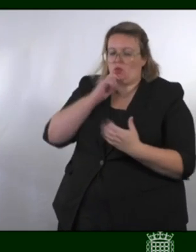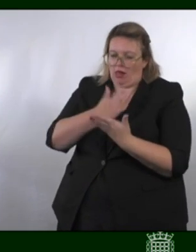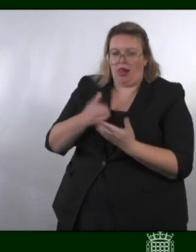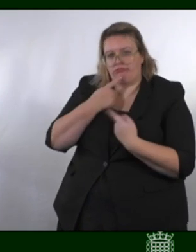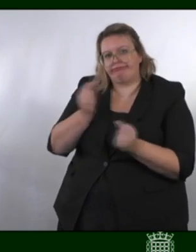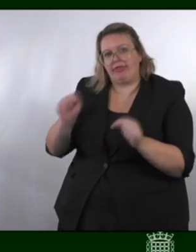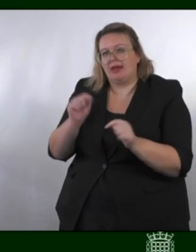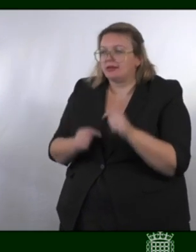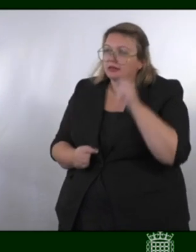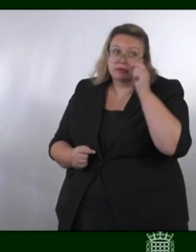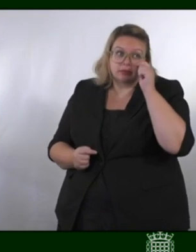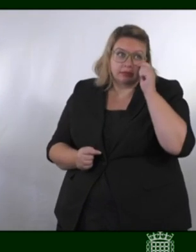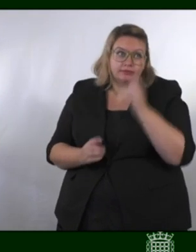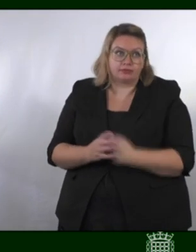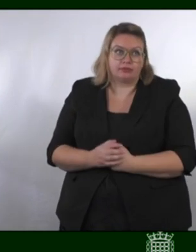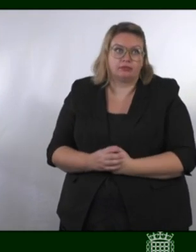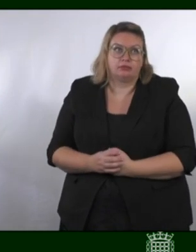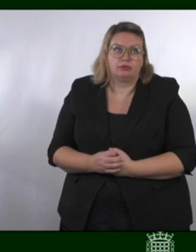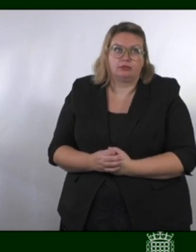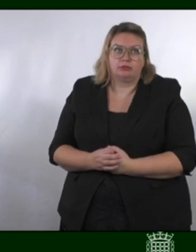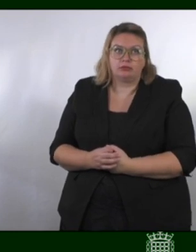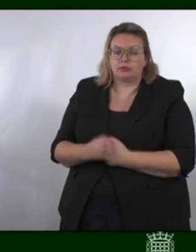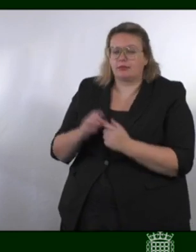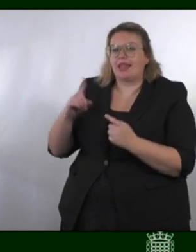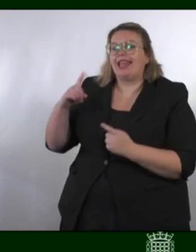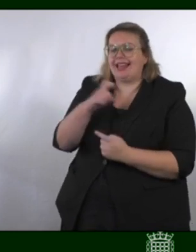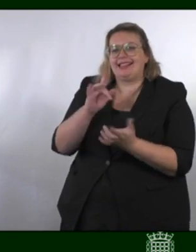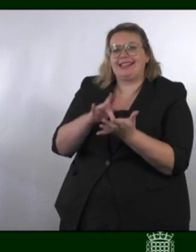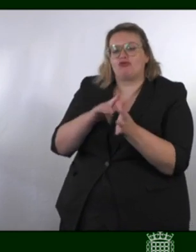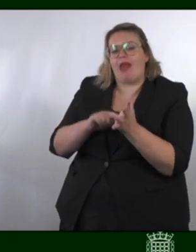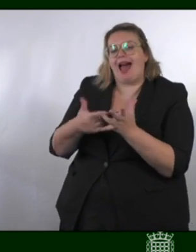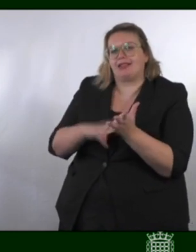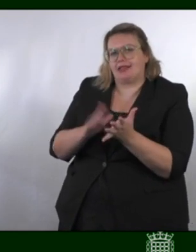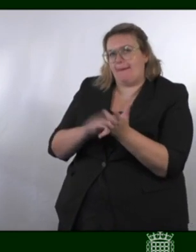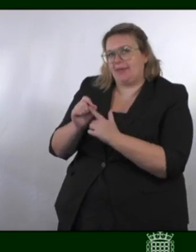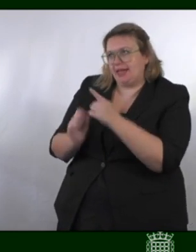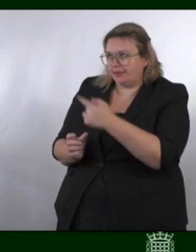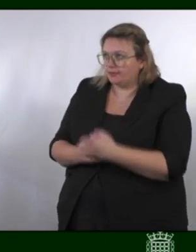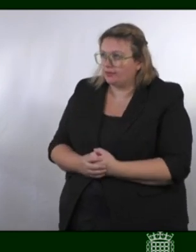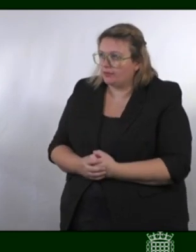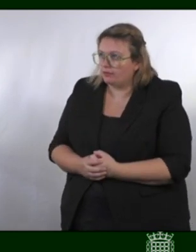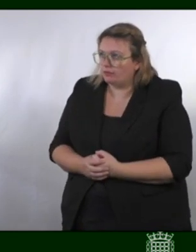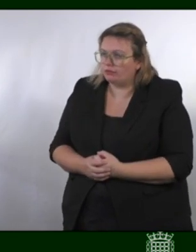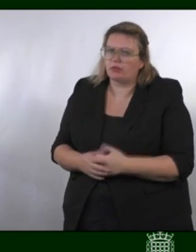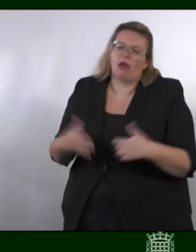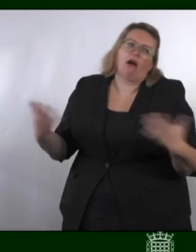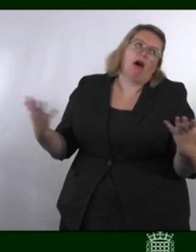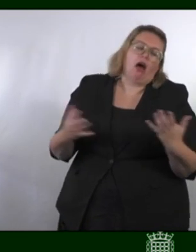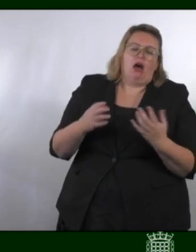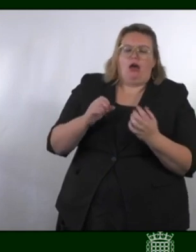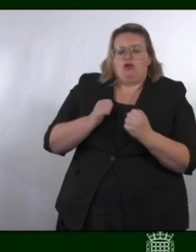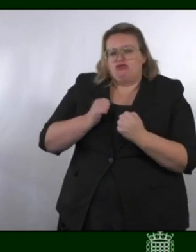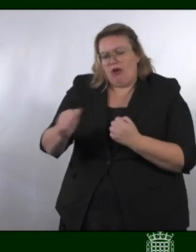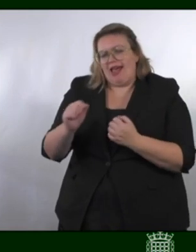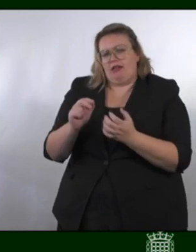Ripper. Mr. Speaker, financial support packages, tackling homelessness, rail nationalisation, honouring